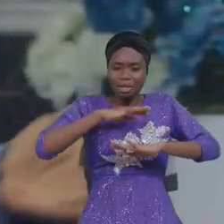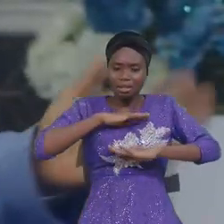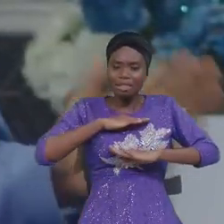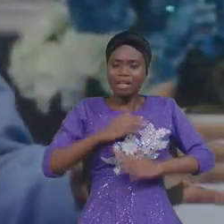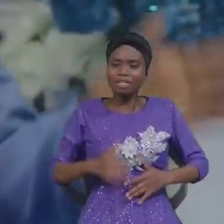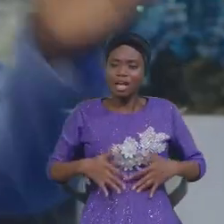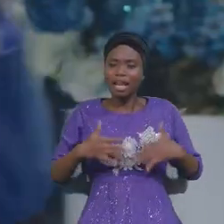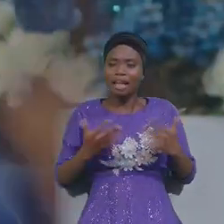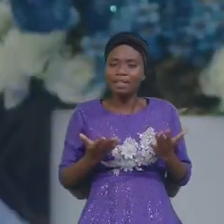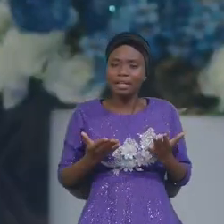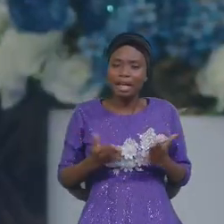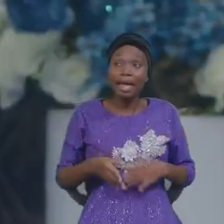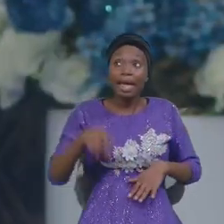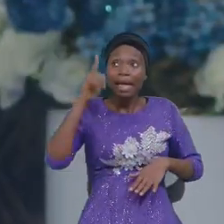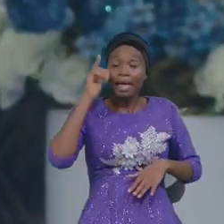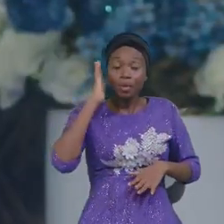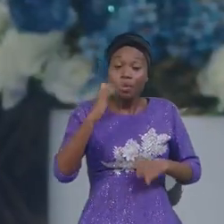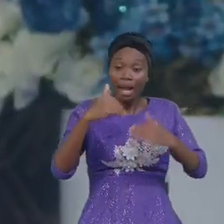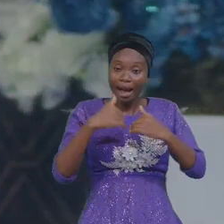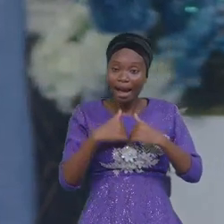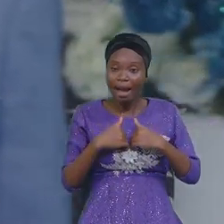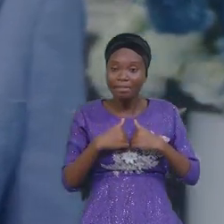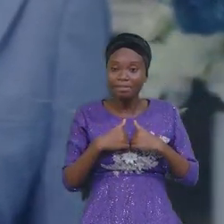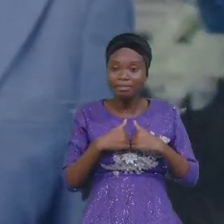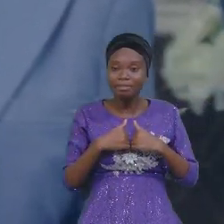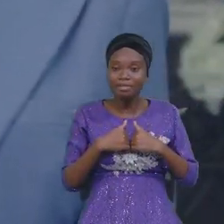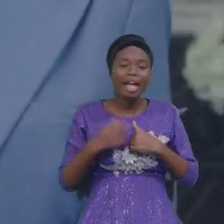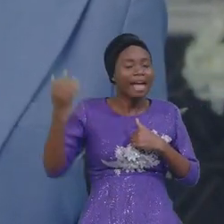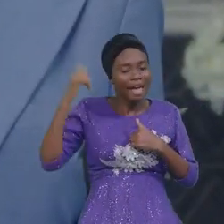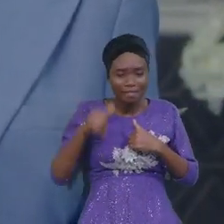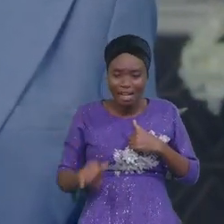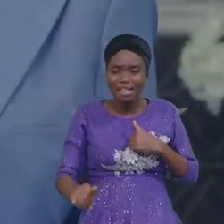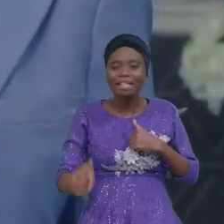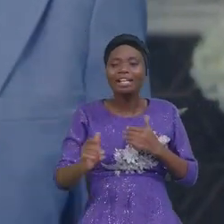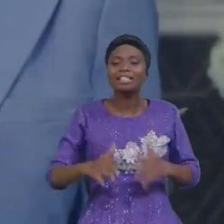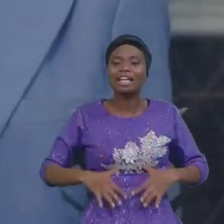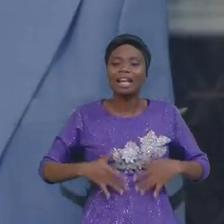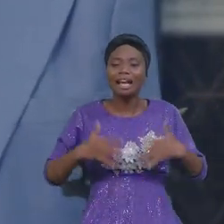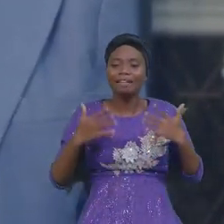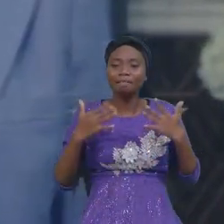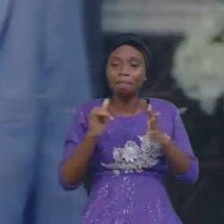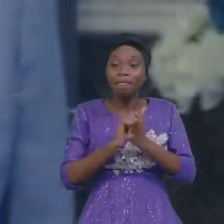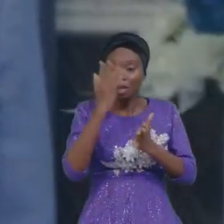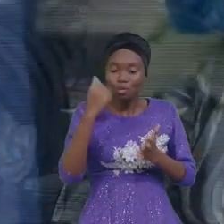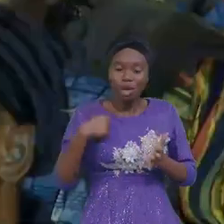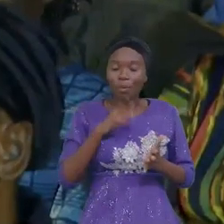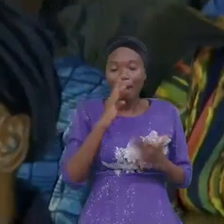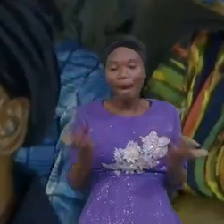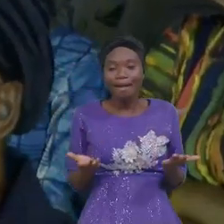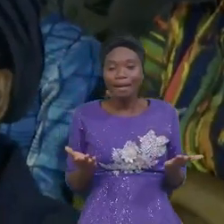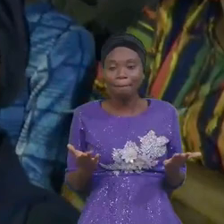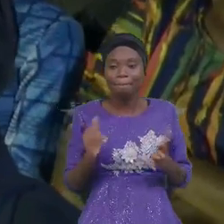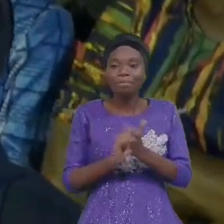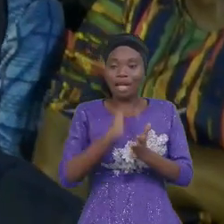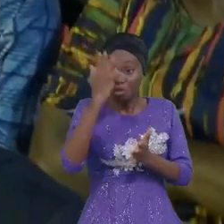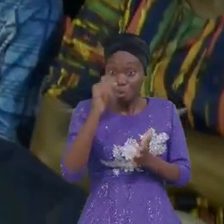here. He will have everlasting life. That's why we're here. That's why